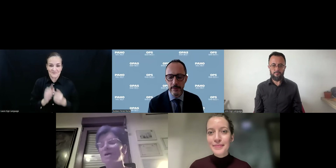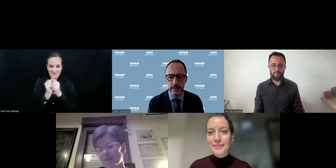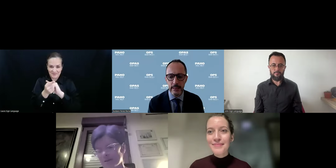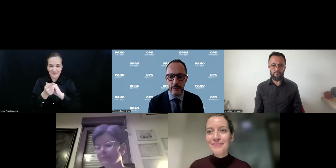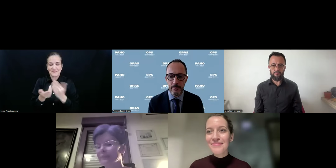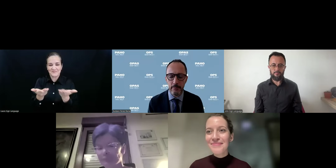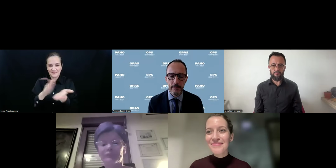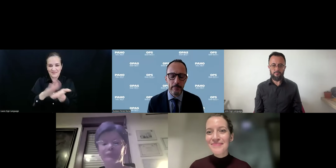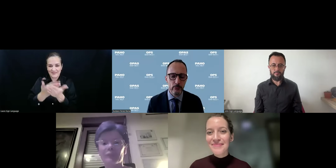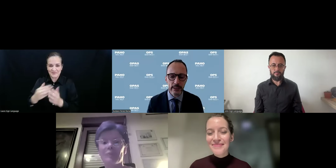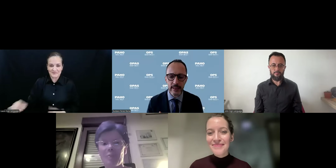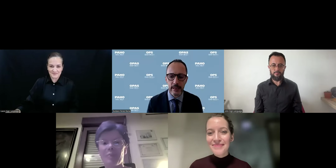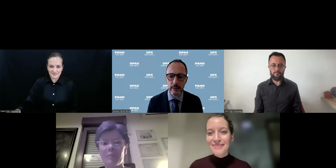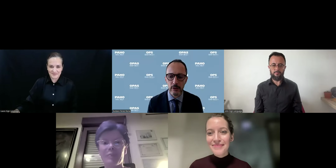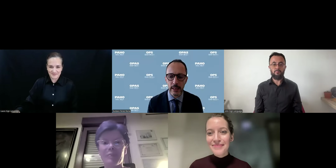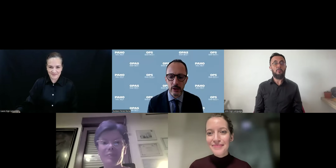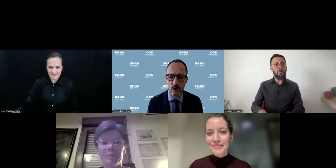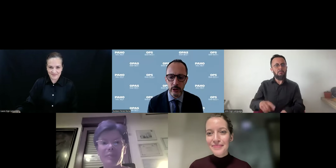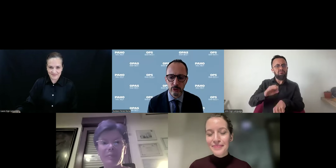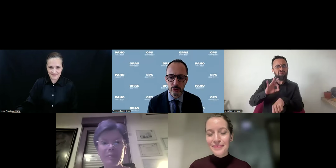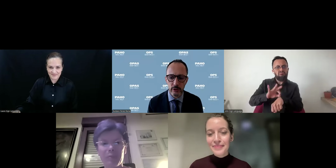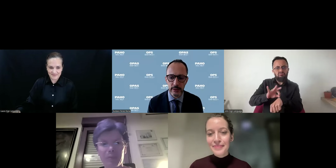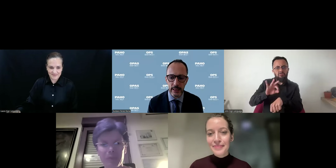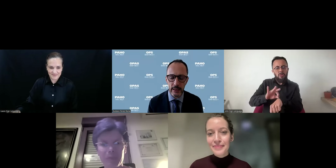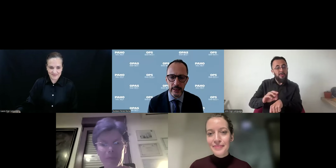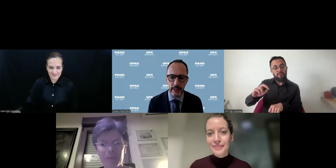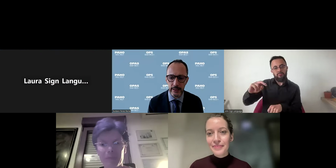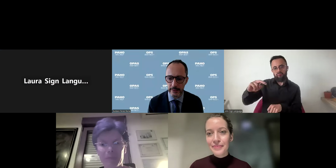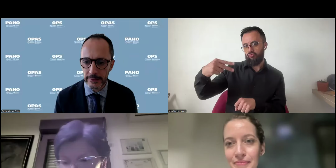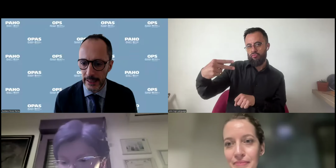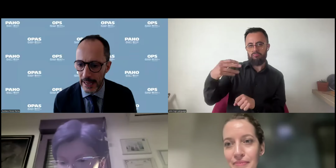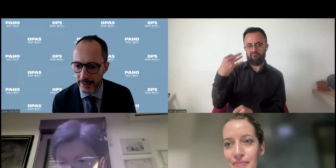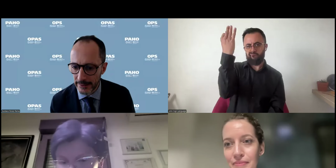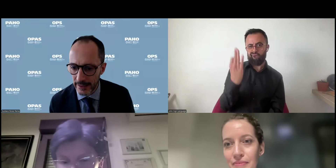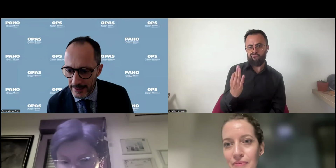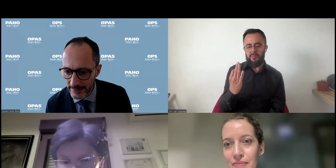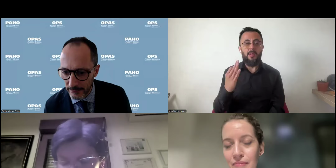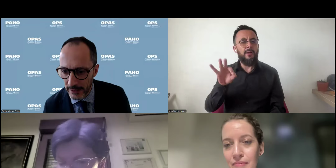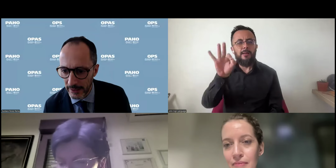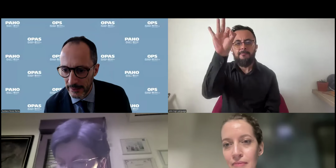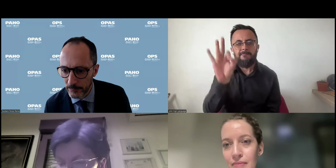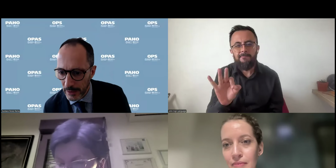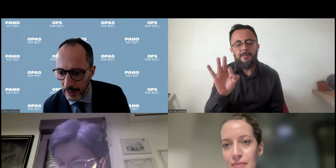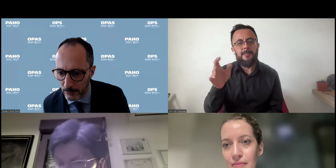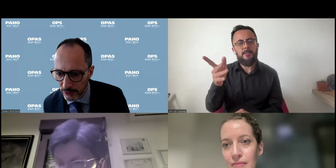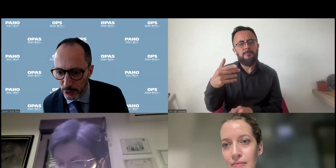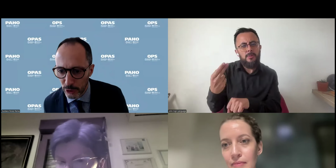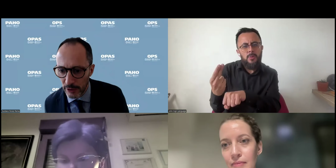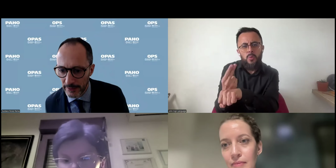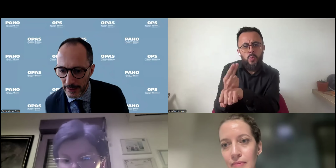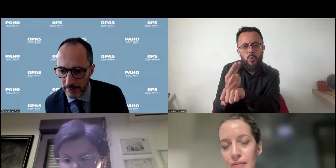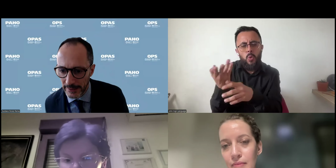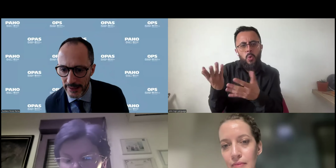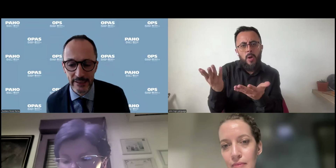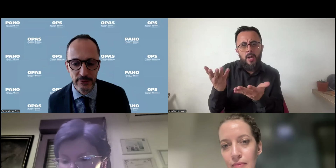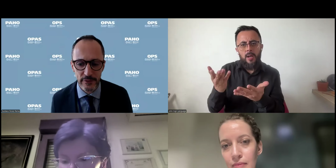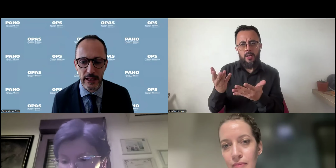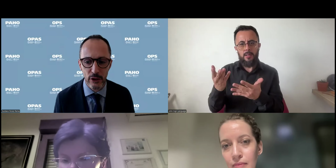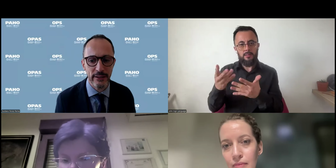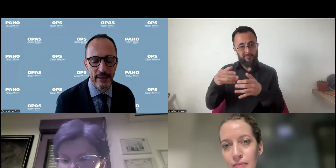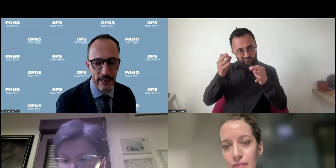pregunta And I think that y la we have pregunta time está for a second relacionada con el question, and uso the question is related with the use ICF, a ver un segundito, efectivamente,